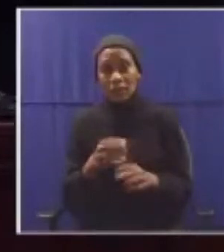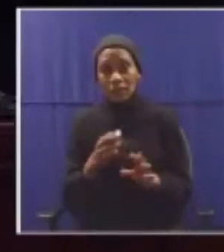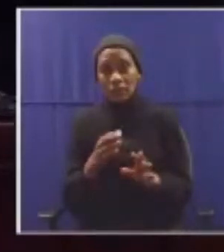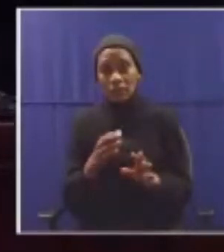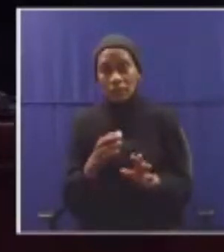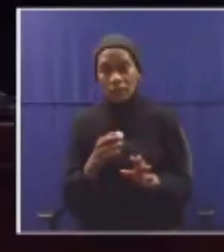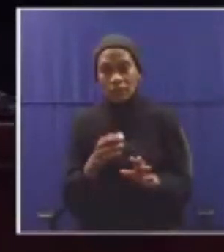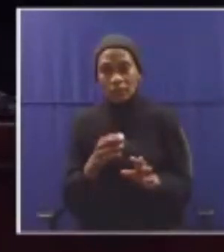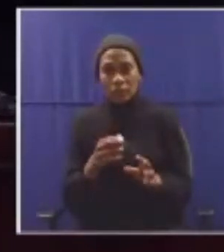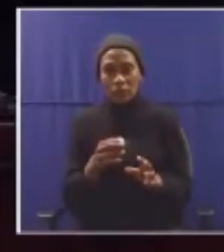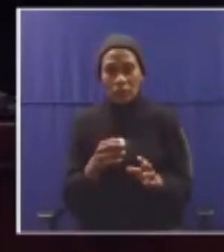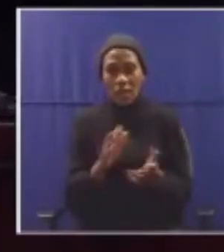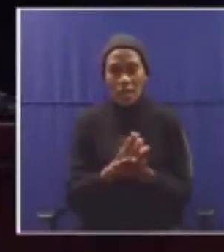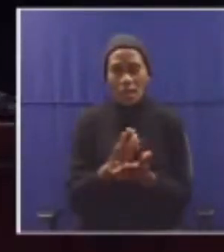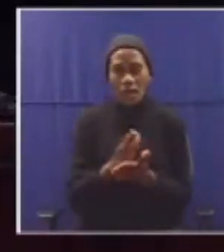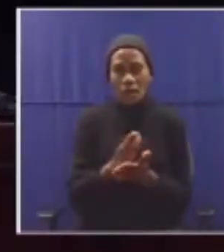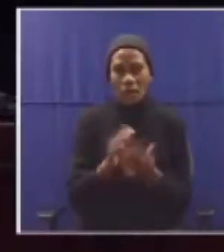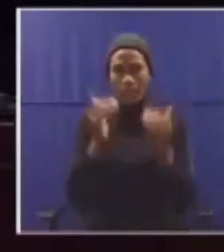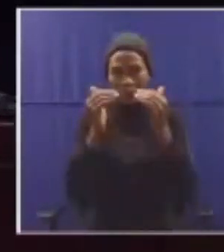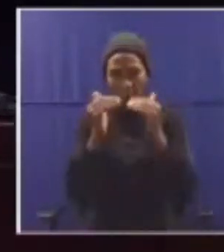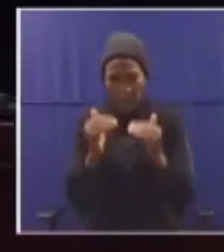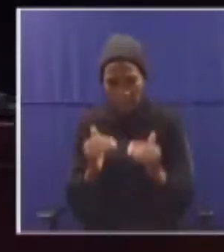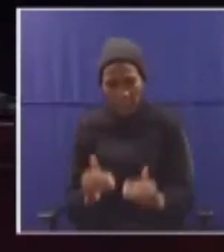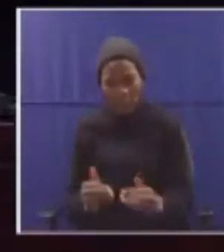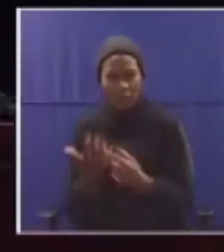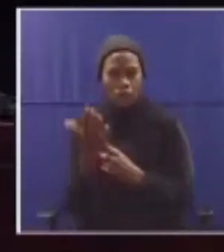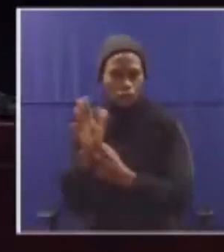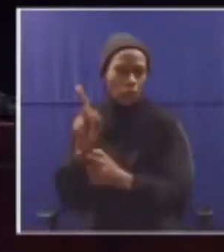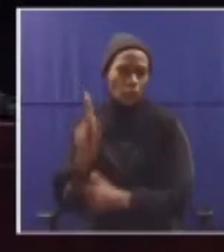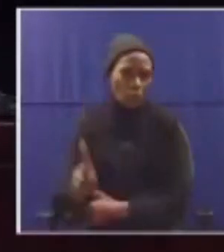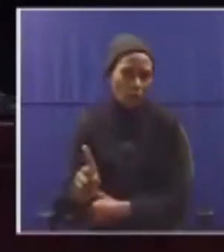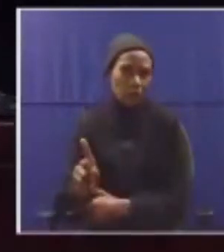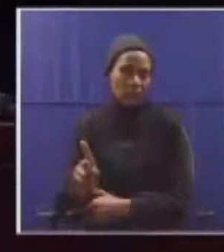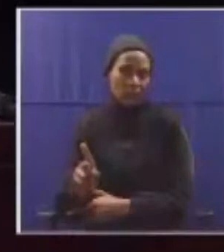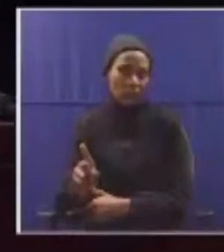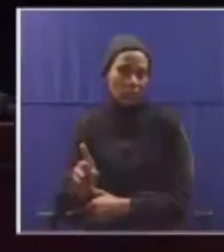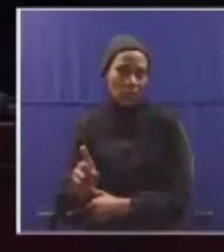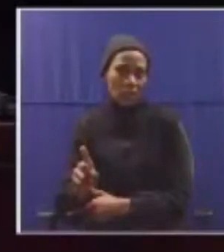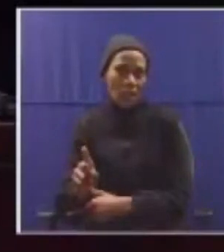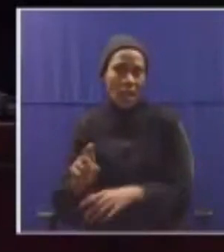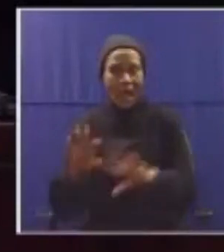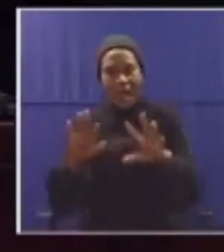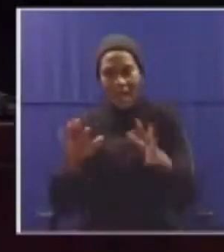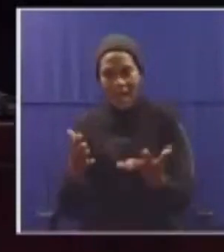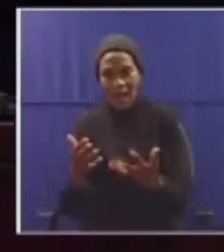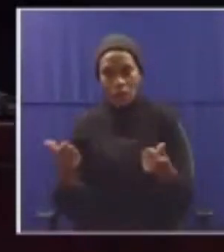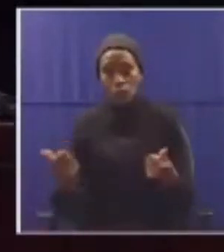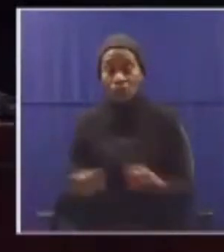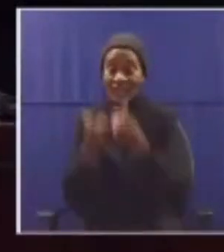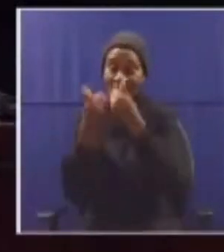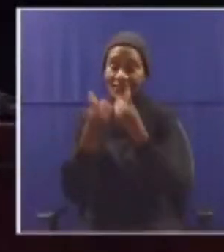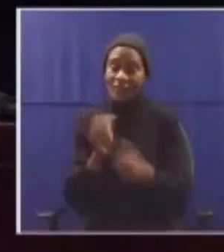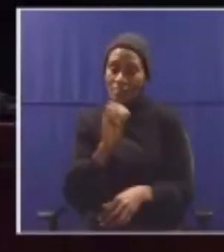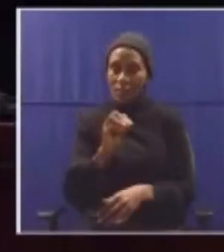people. This gives you an idea of the enormity of the challenge at hand.